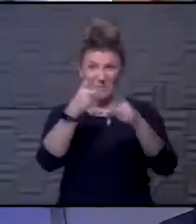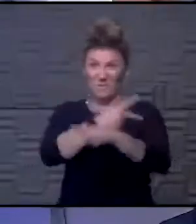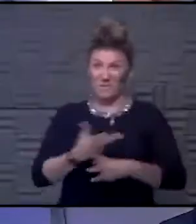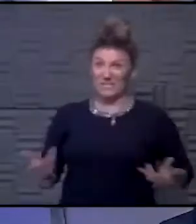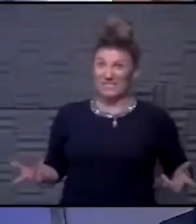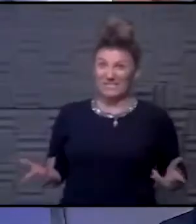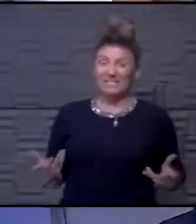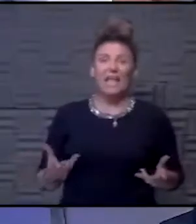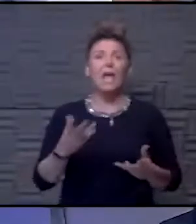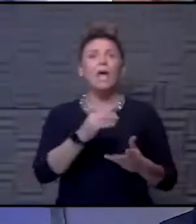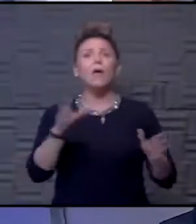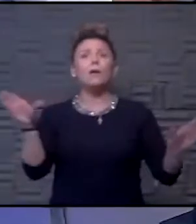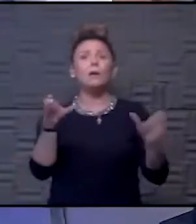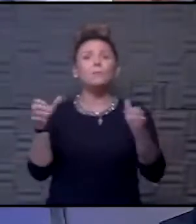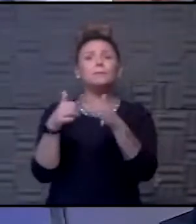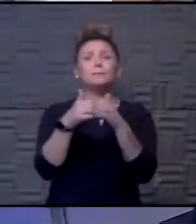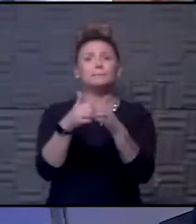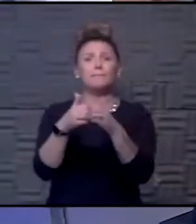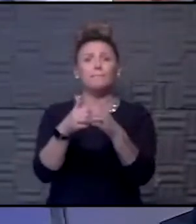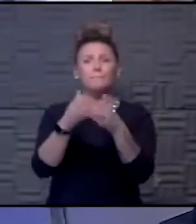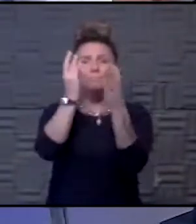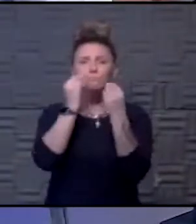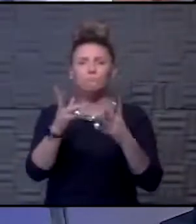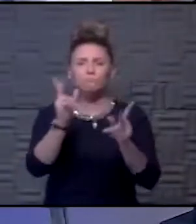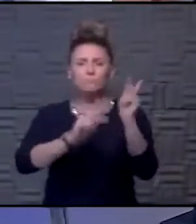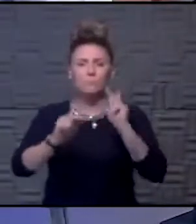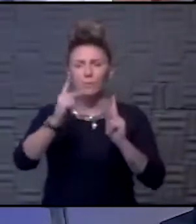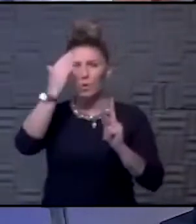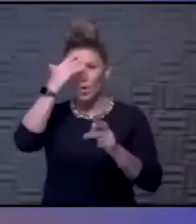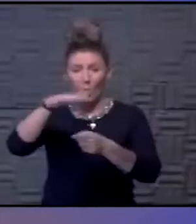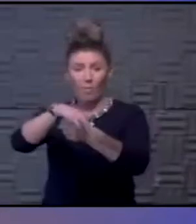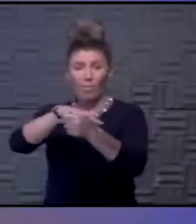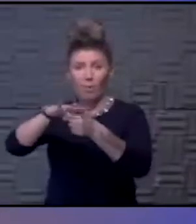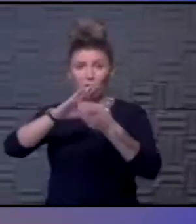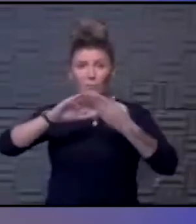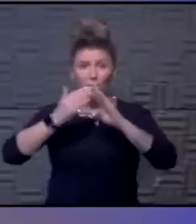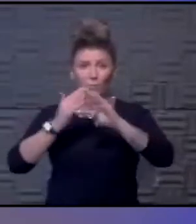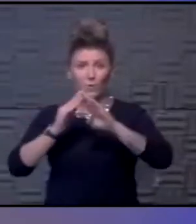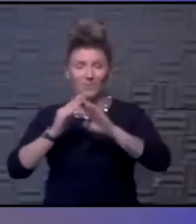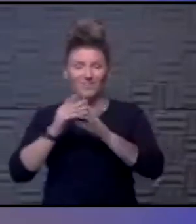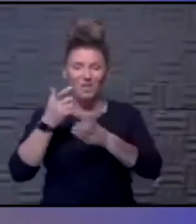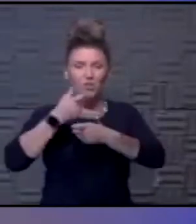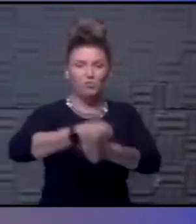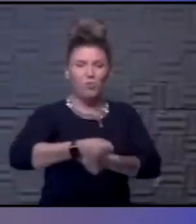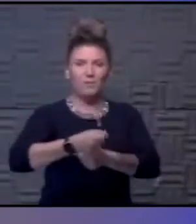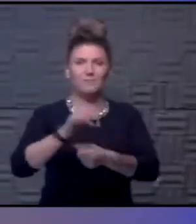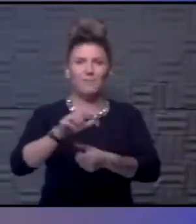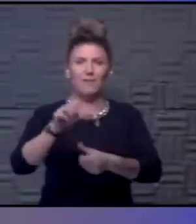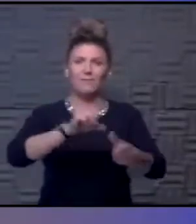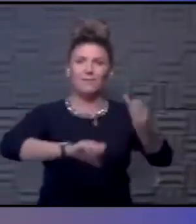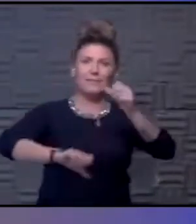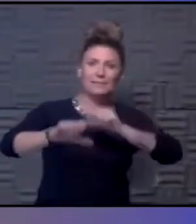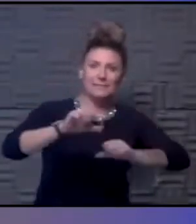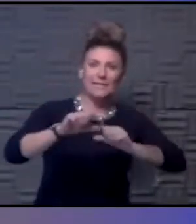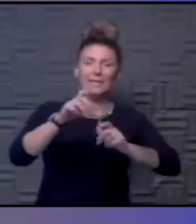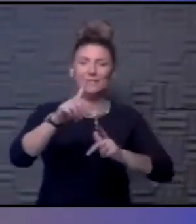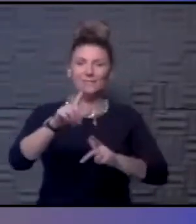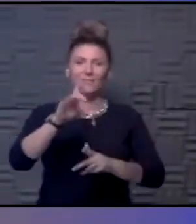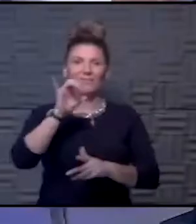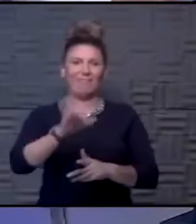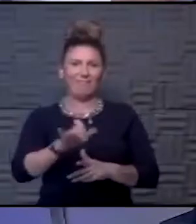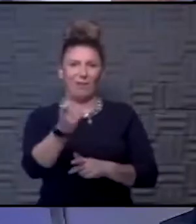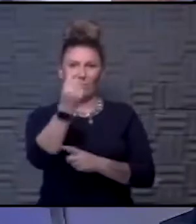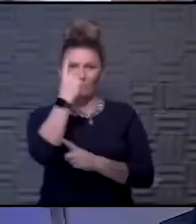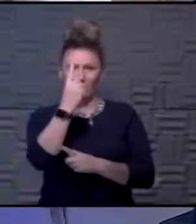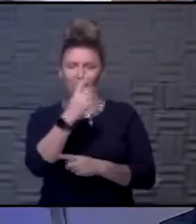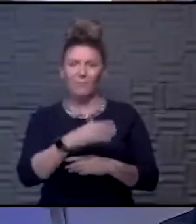government. Putting those two together, letting people know that the local community is trusting that scientific voice too.